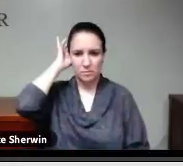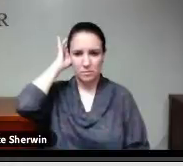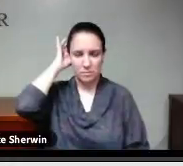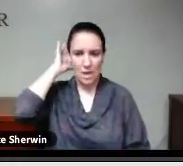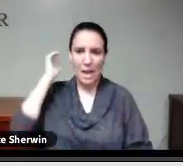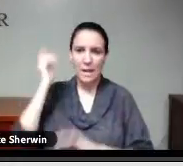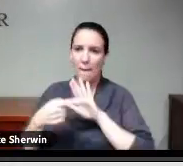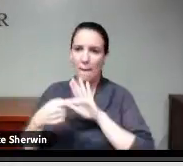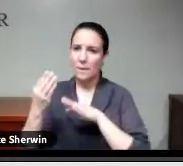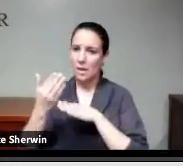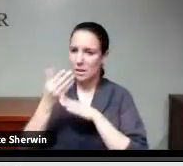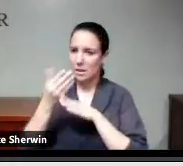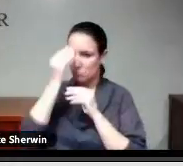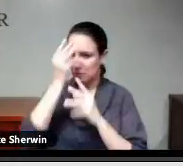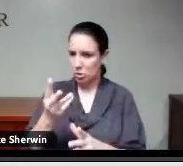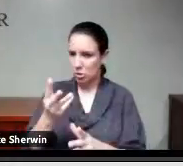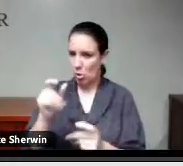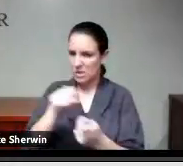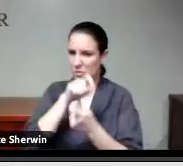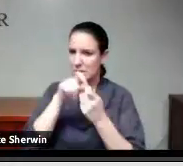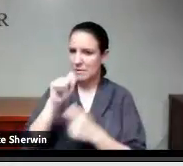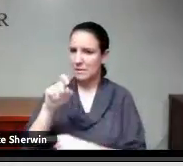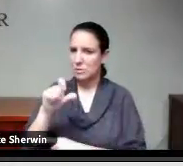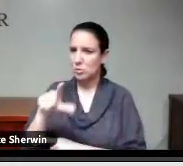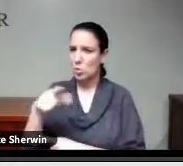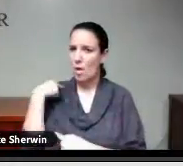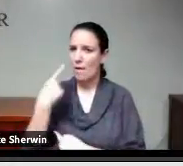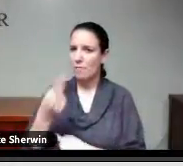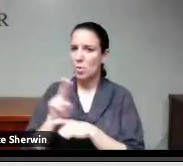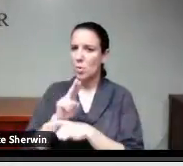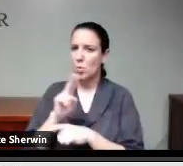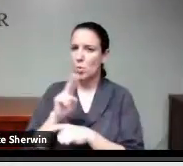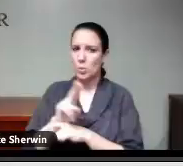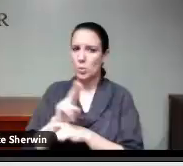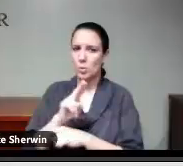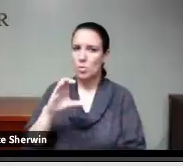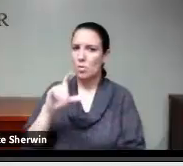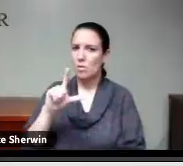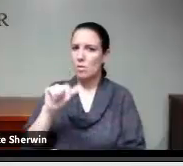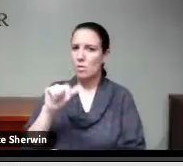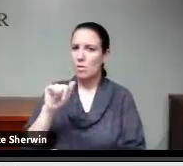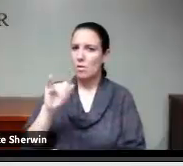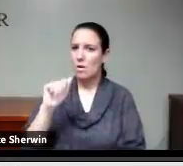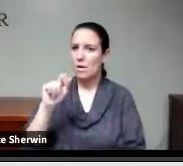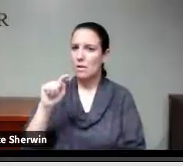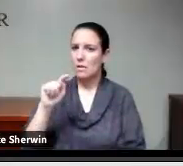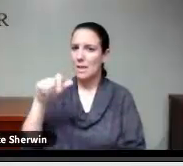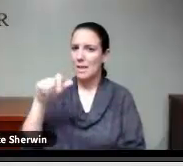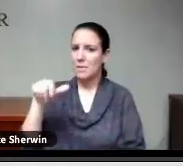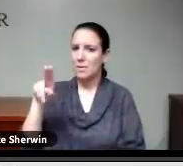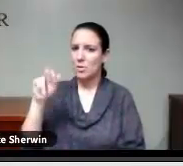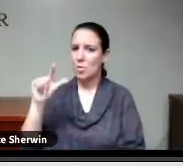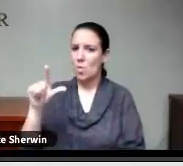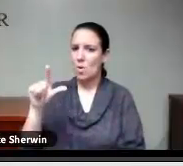you are probably already familiar with. Have any of you already used ClimateQual in your organization?